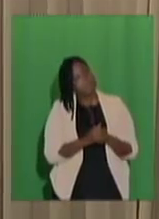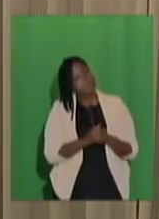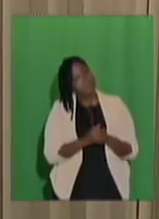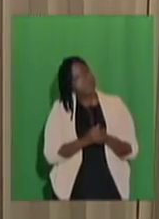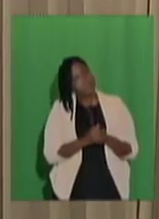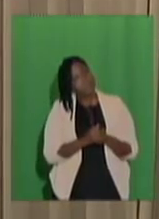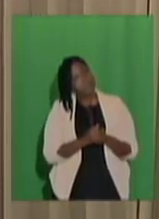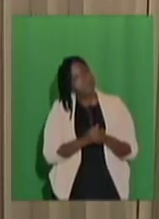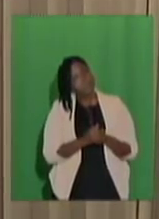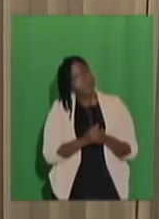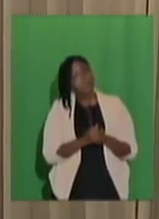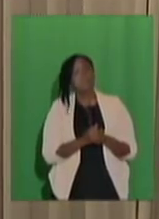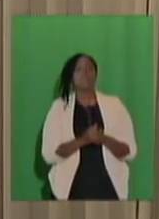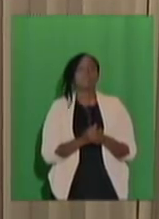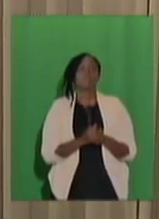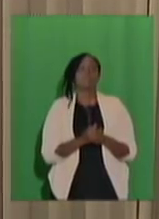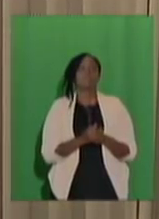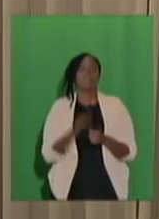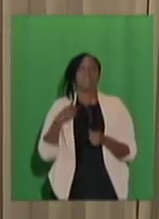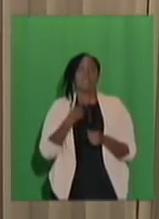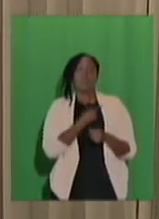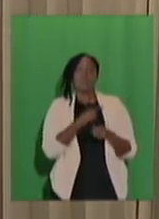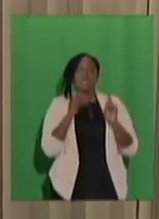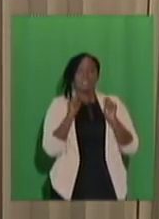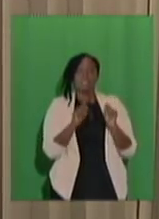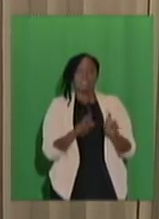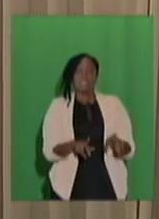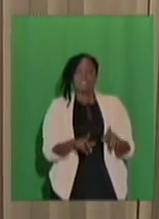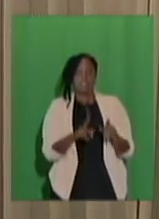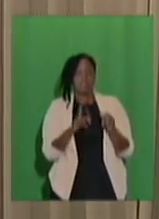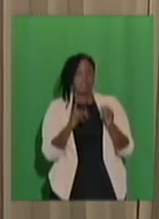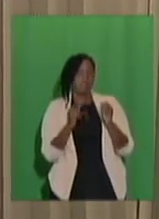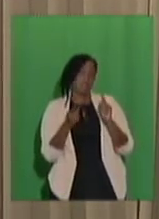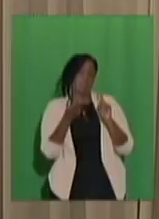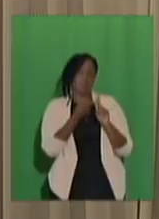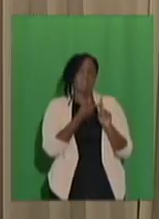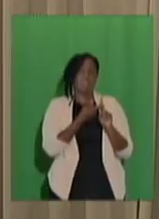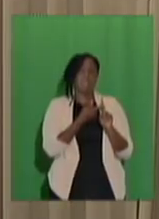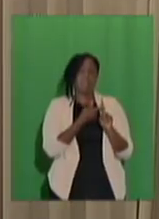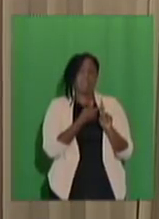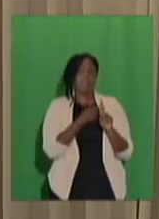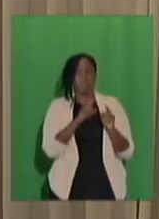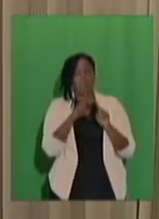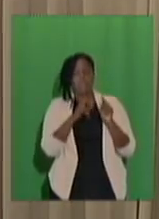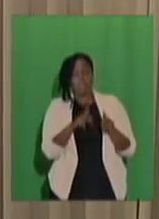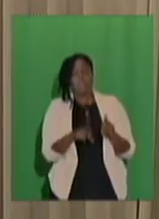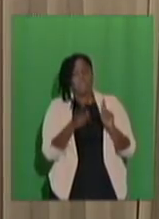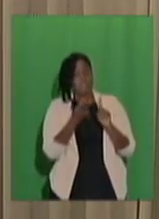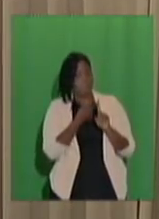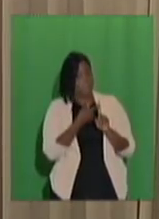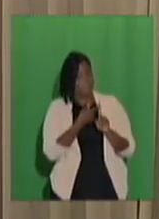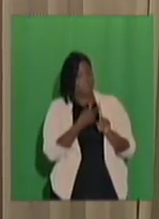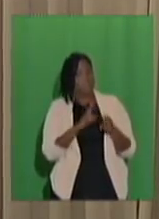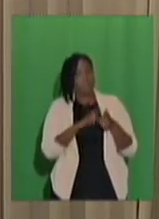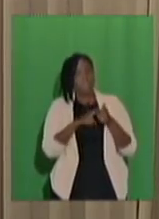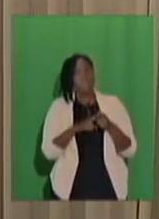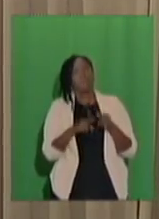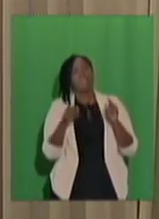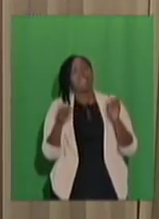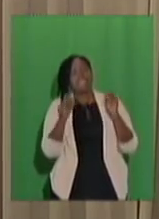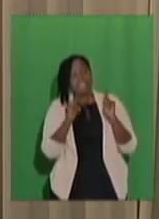a patient when they first positive, when they have symptoms. So that's one test. And then we test again when we are ready for